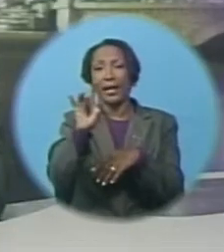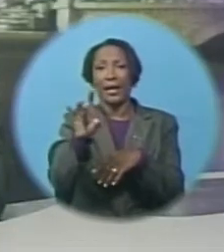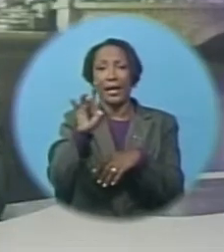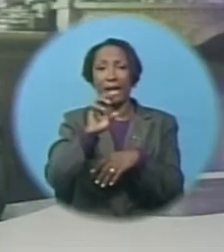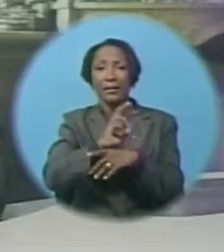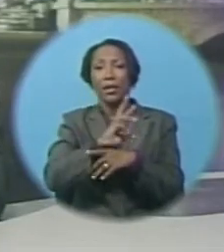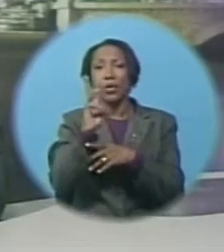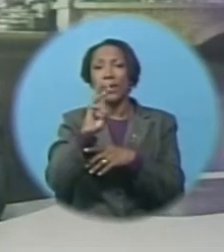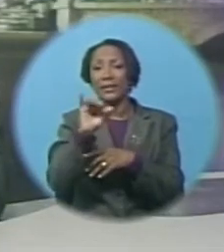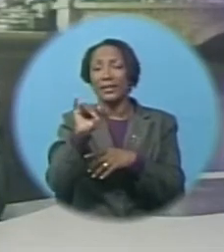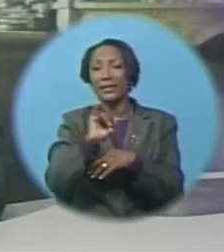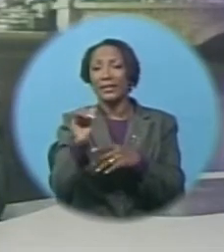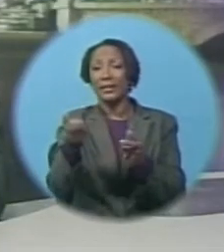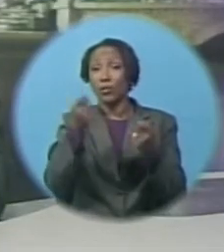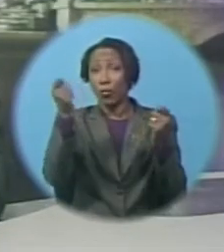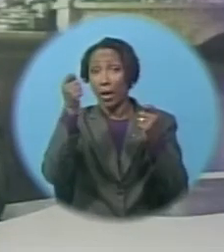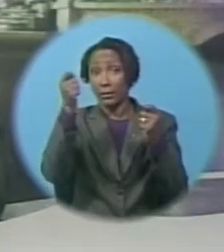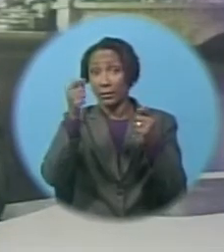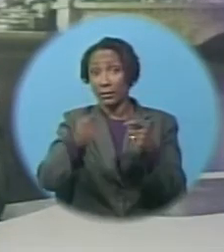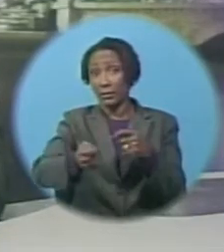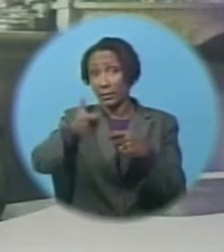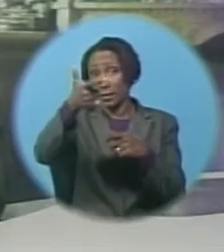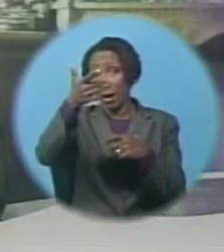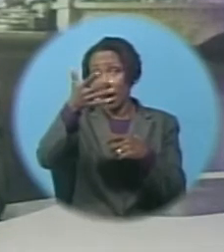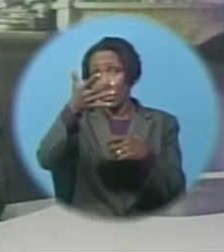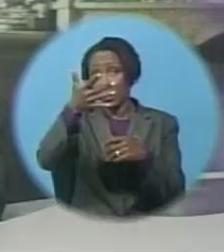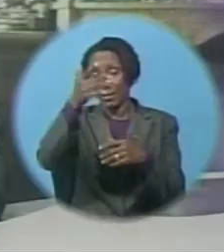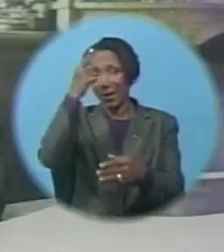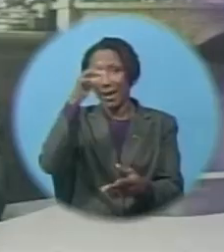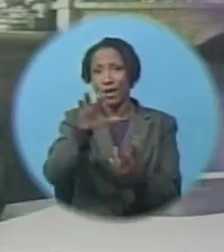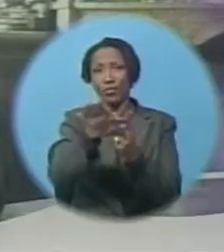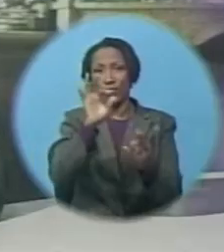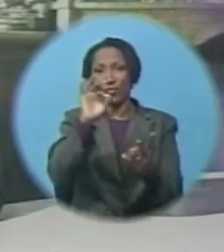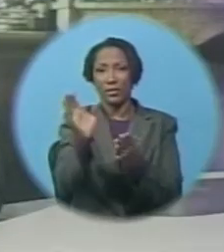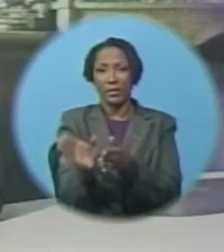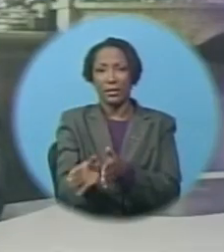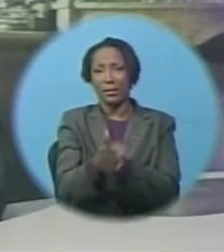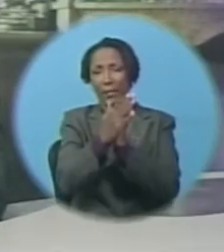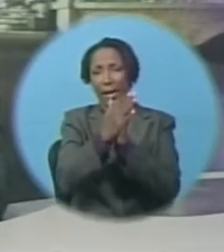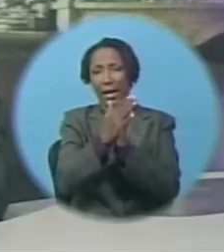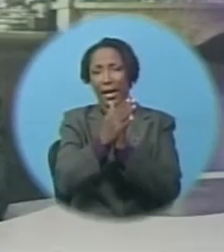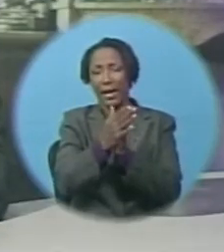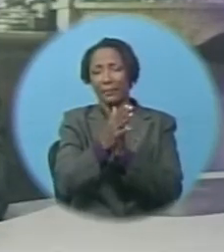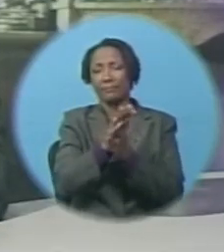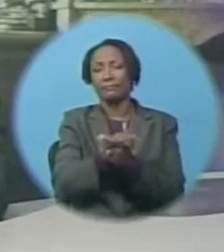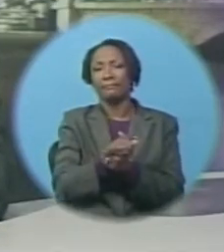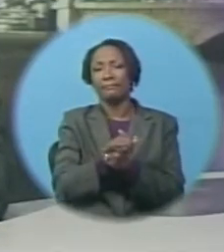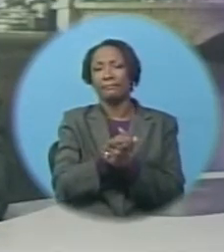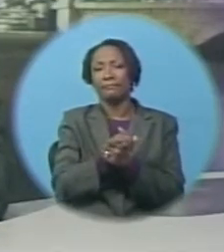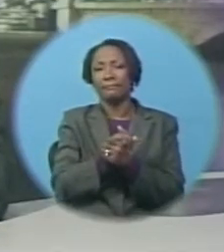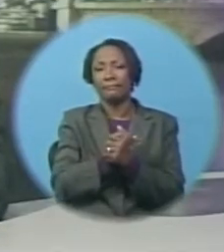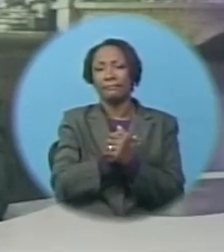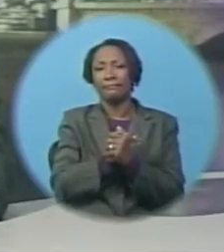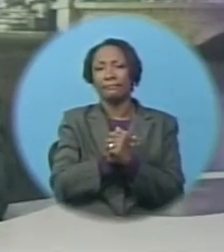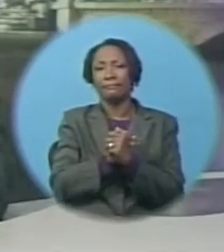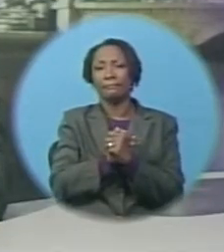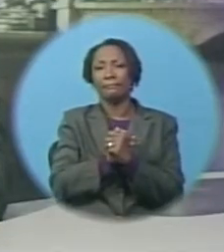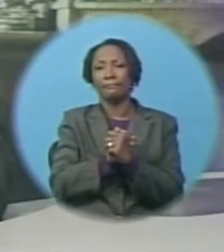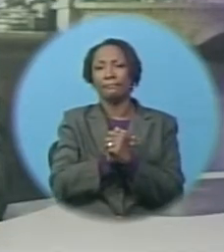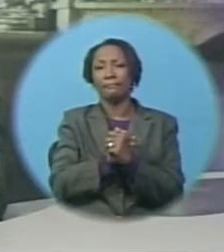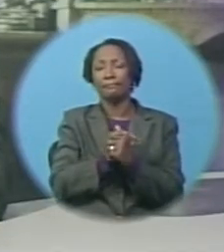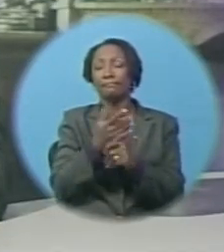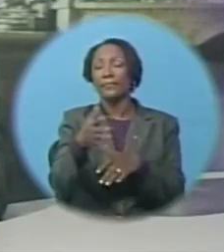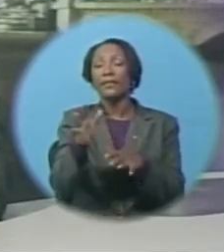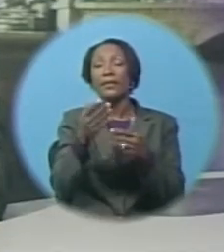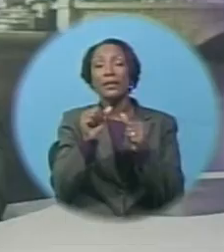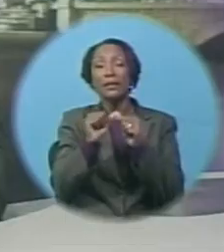to bat. The two teams have agreed to continue the match tomorrow from the point at which it came to a stop. Staying with